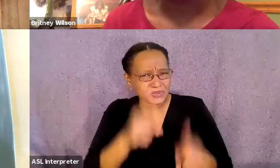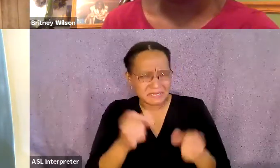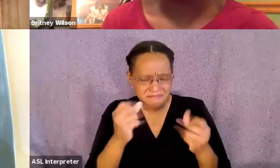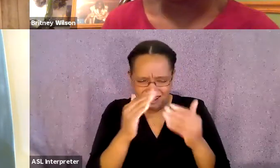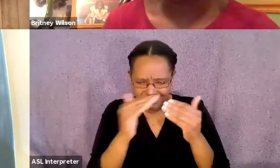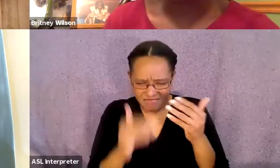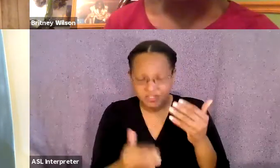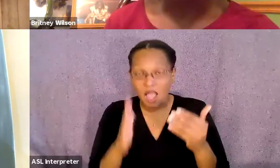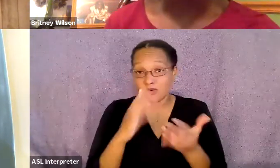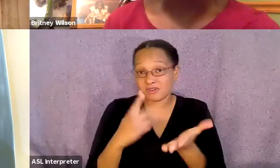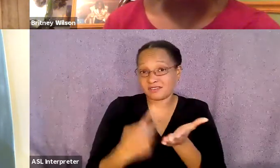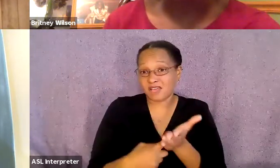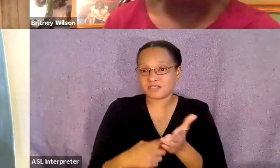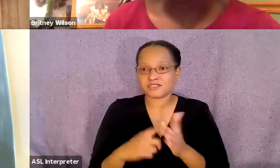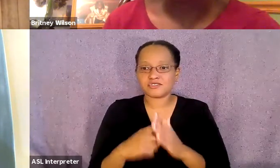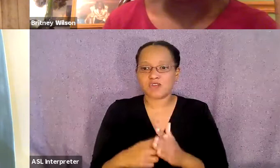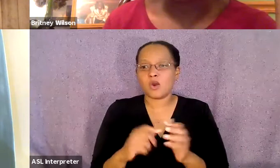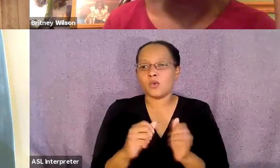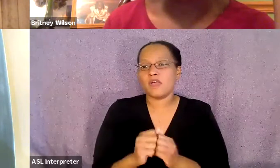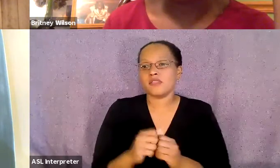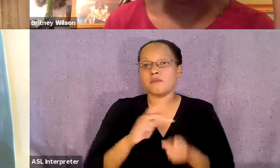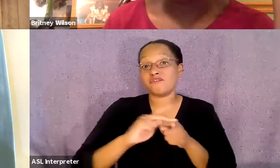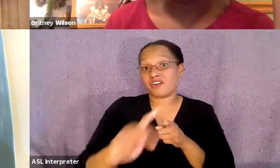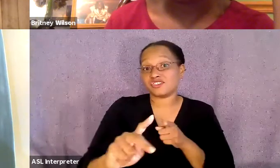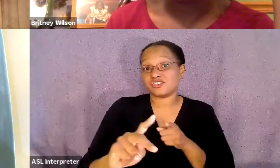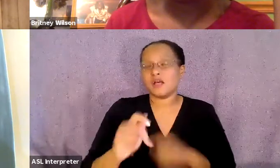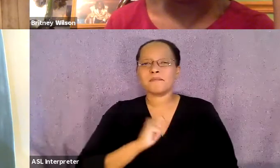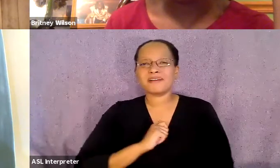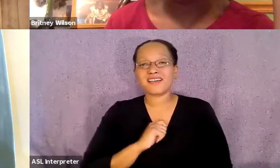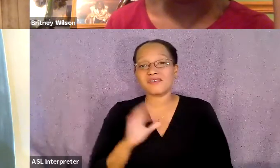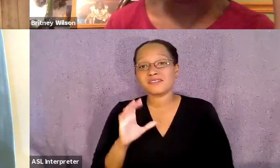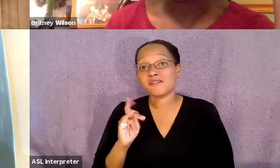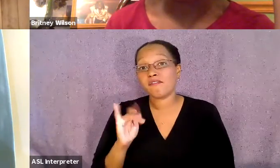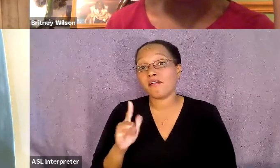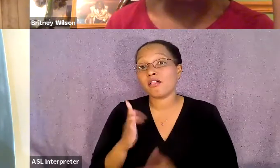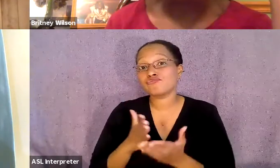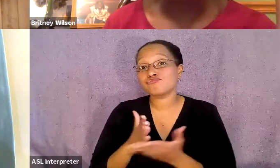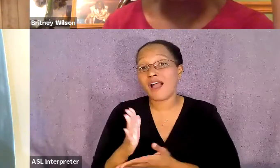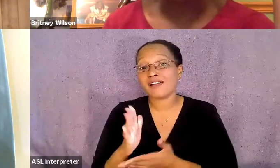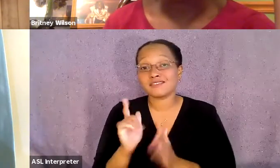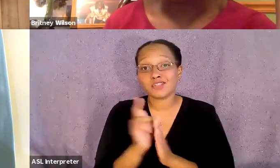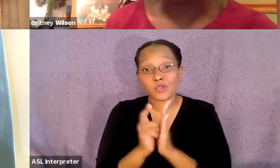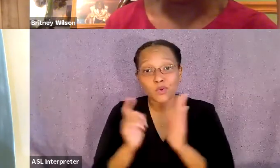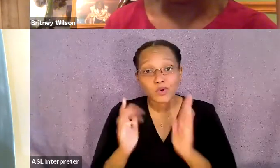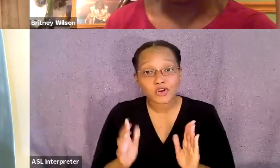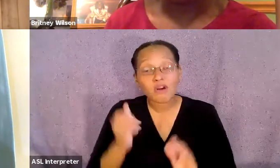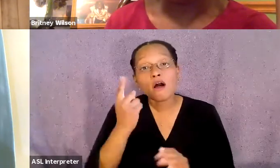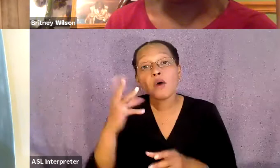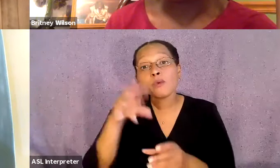there. So I'm a civil rights attorney, like I said, and I think in advocacy